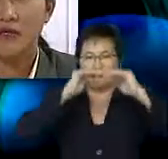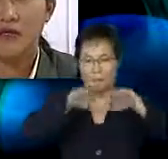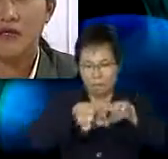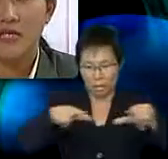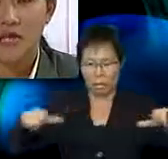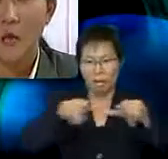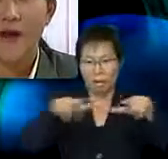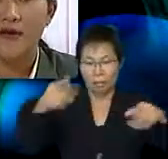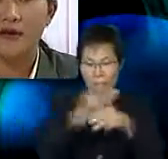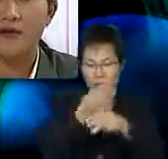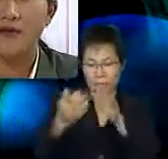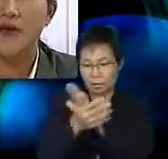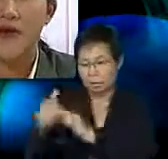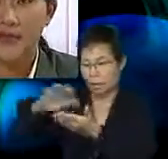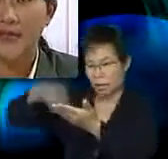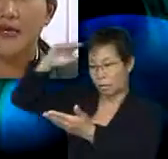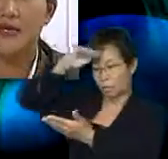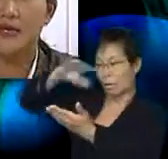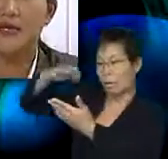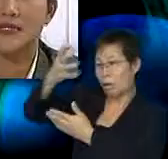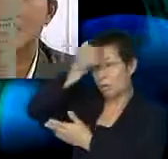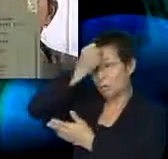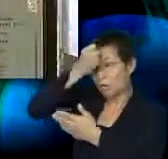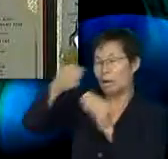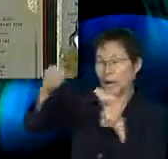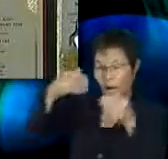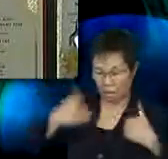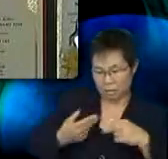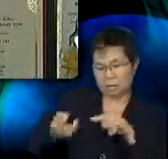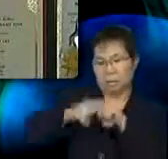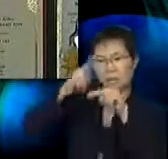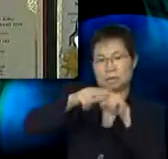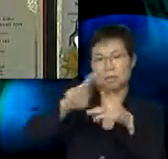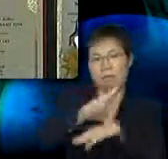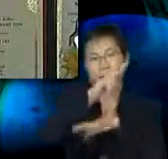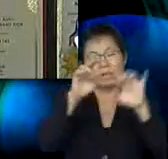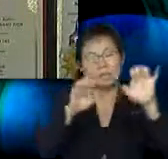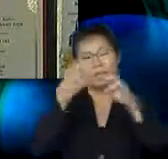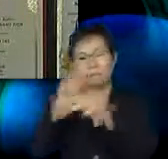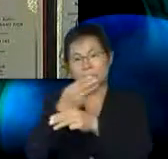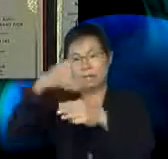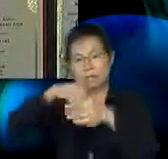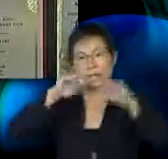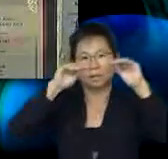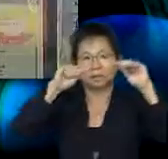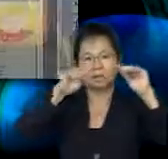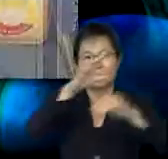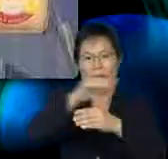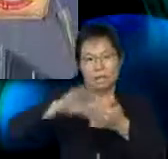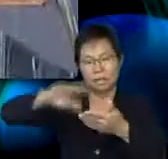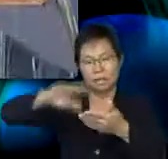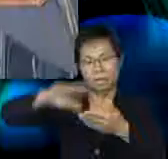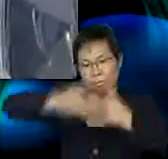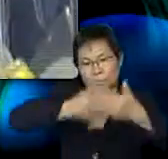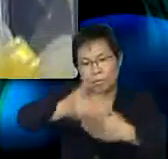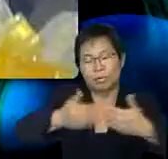mathematical skills acquired has increased. The use of EMaths in the teaching and learning